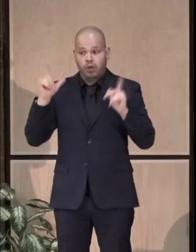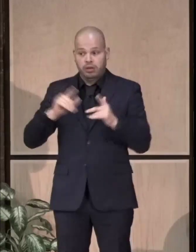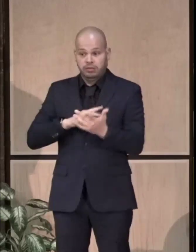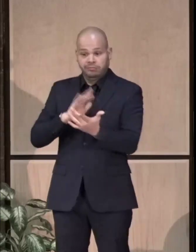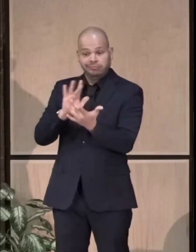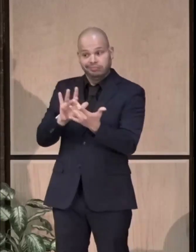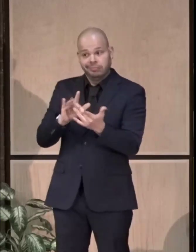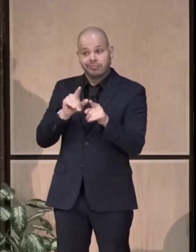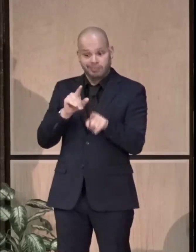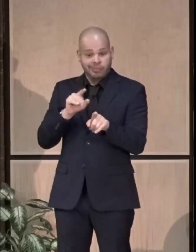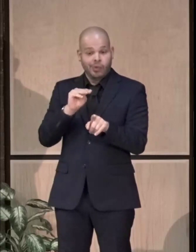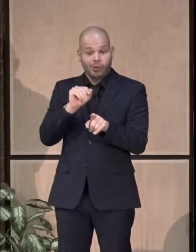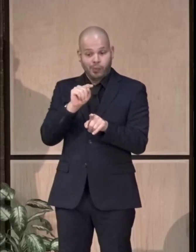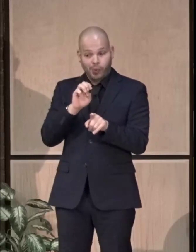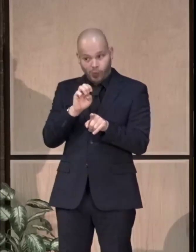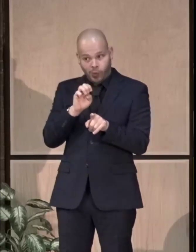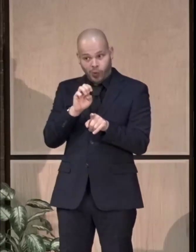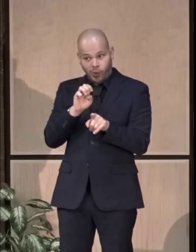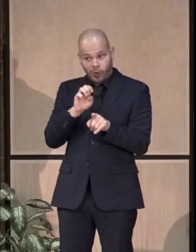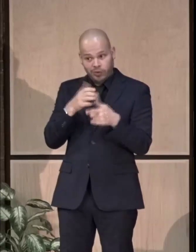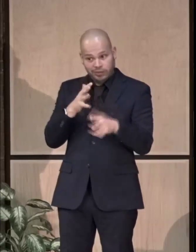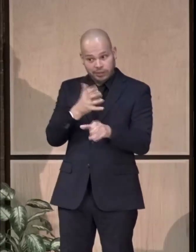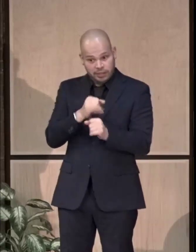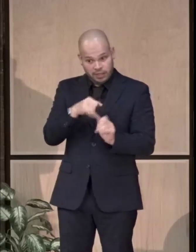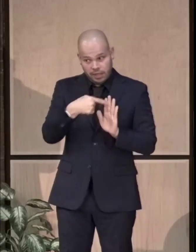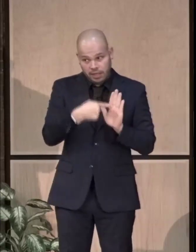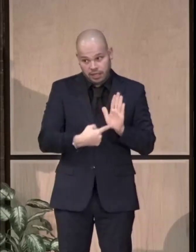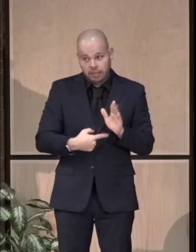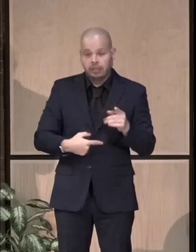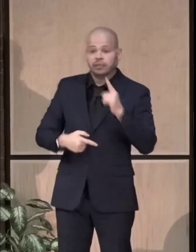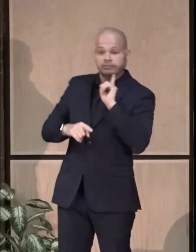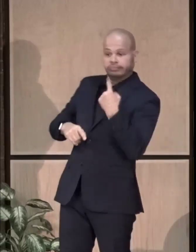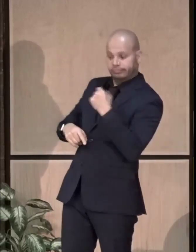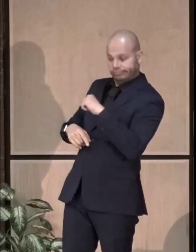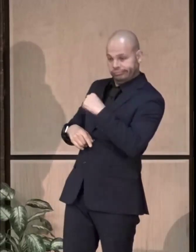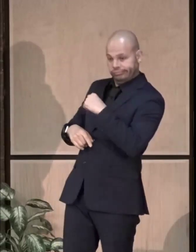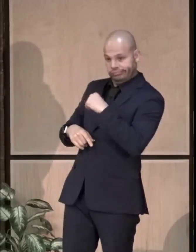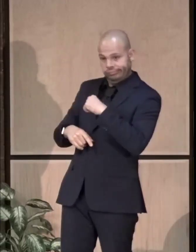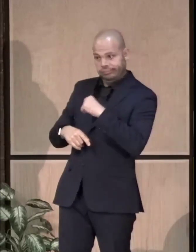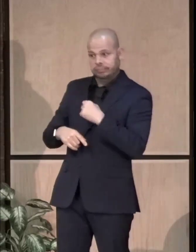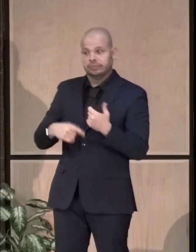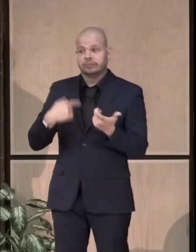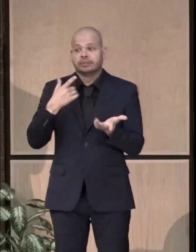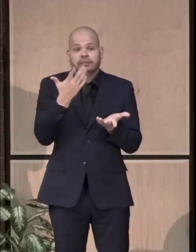if he had received this. He stated he did, and that he had already reached out to Hodgson